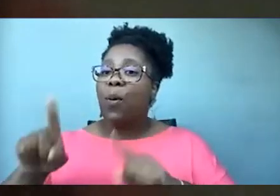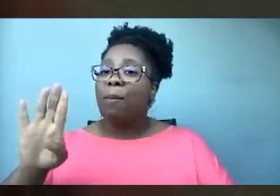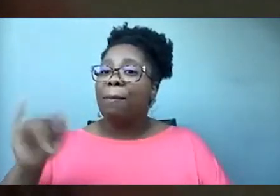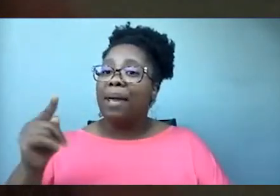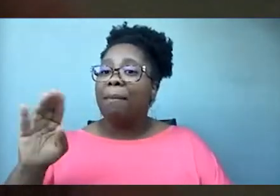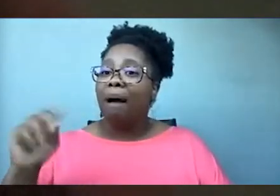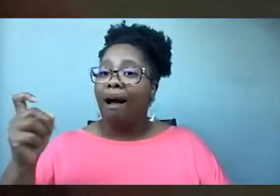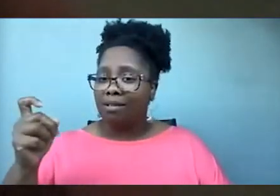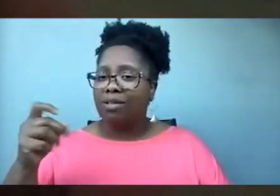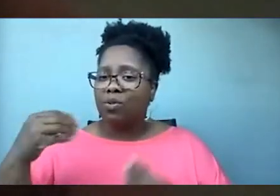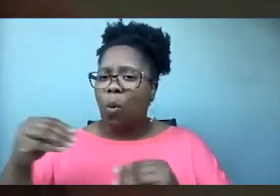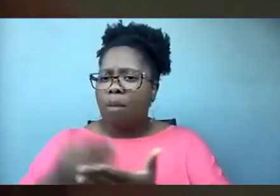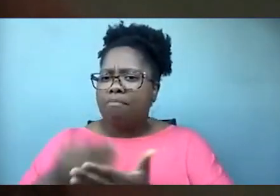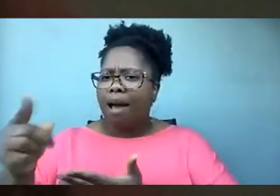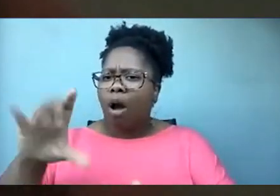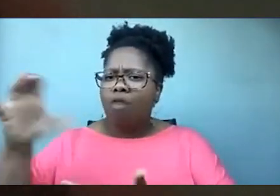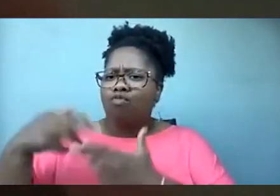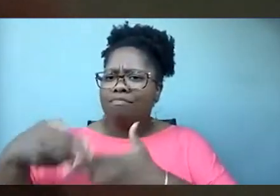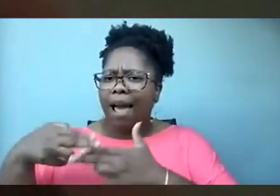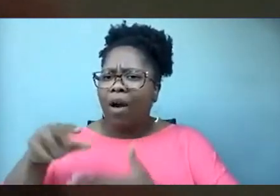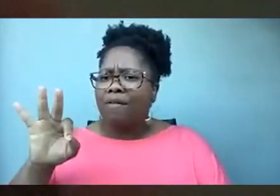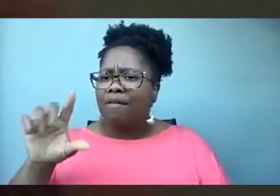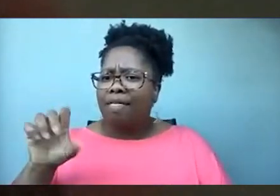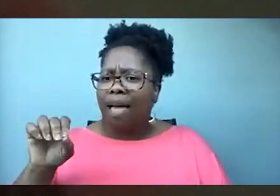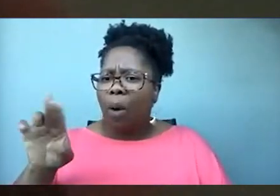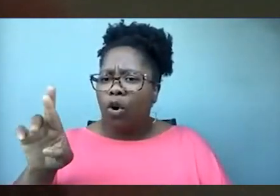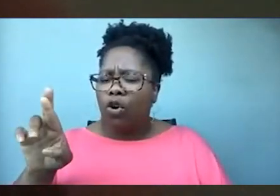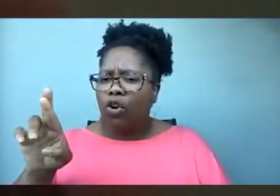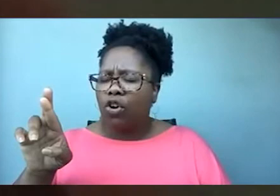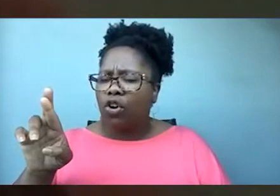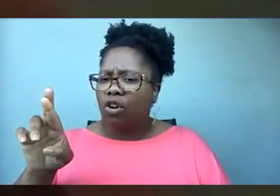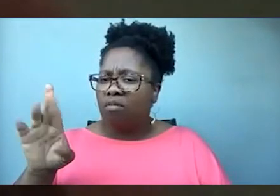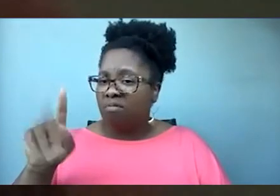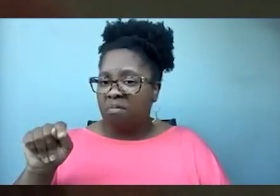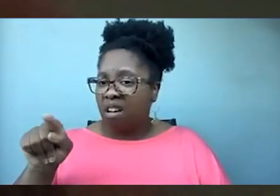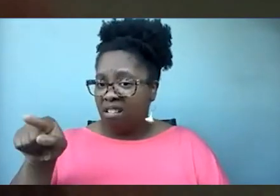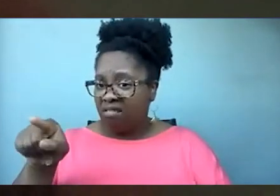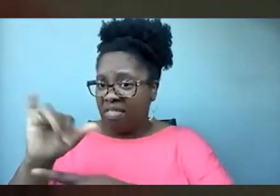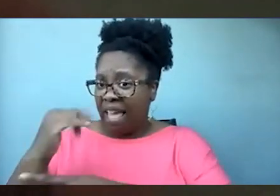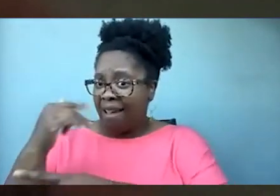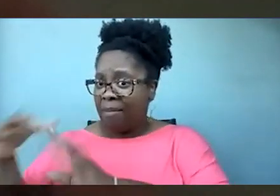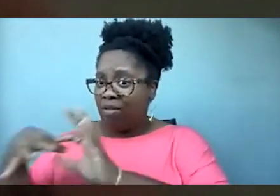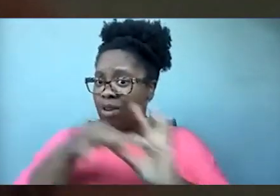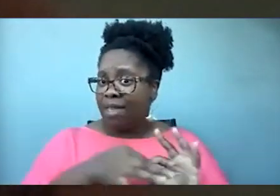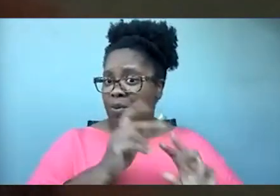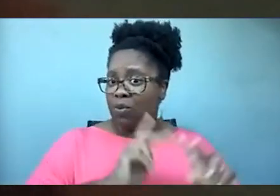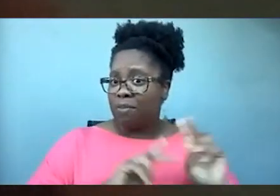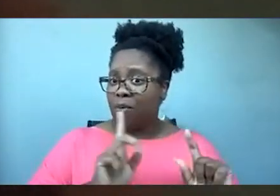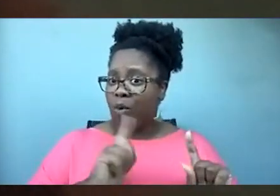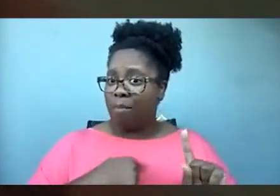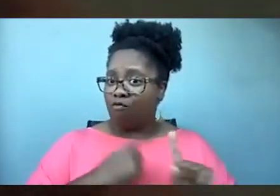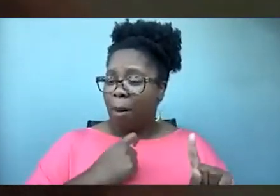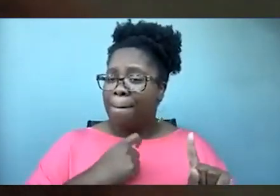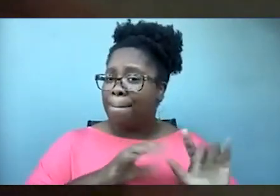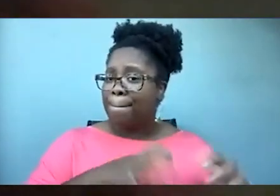with the people that I come from and was working with at that time. It was much more severe than